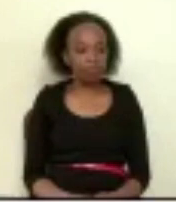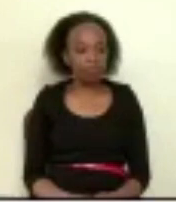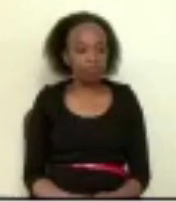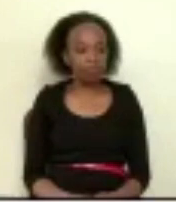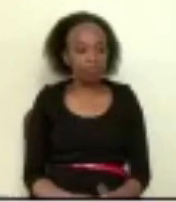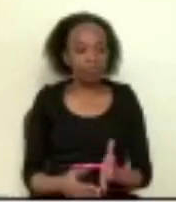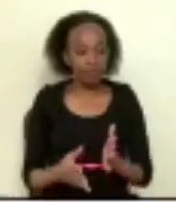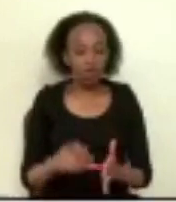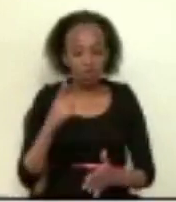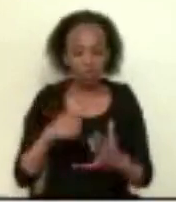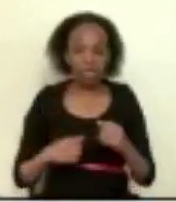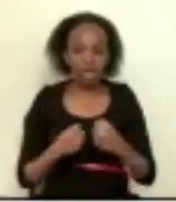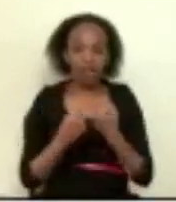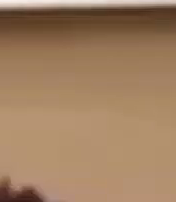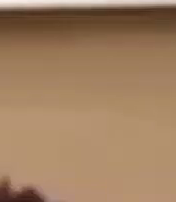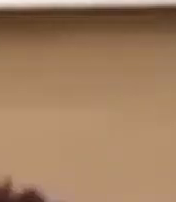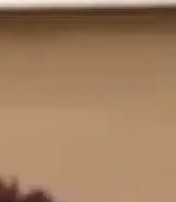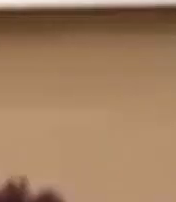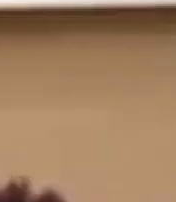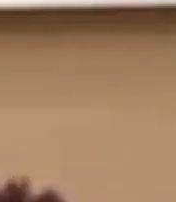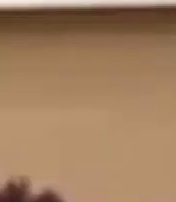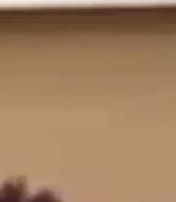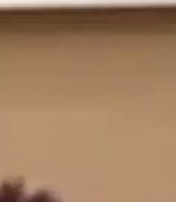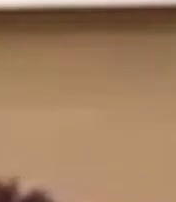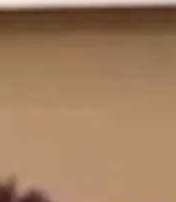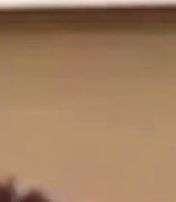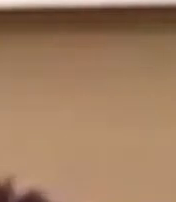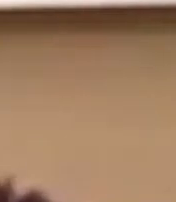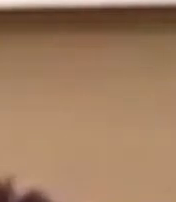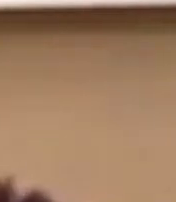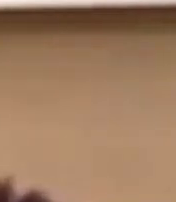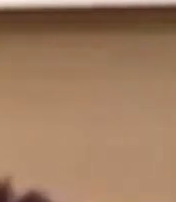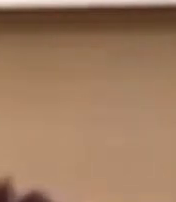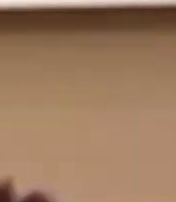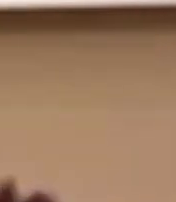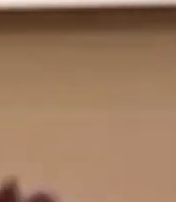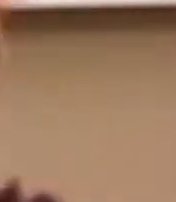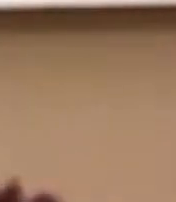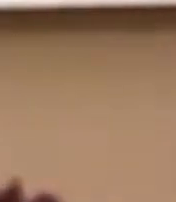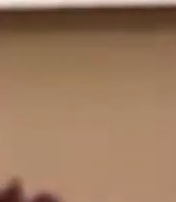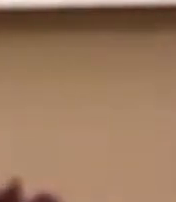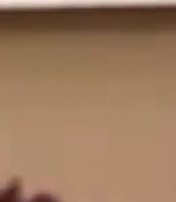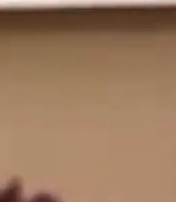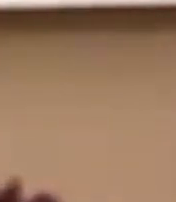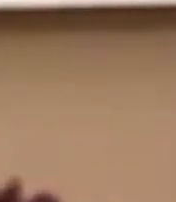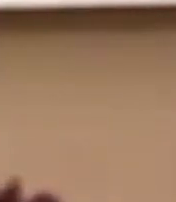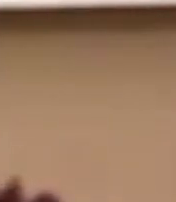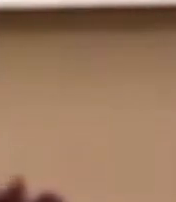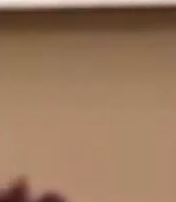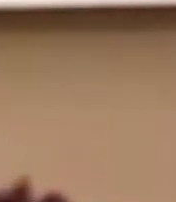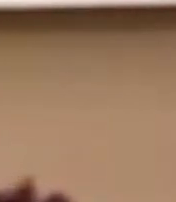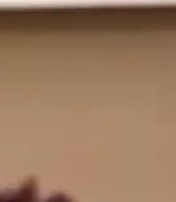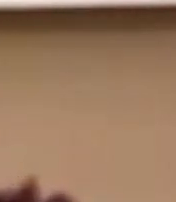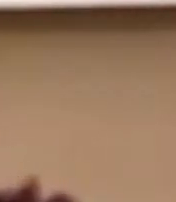So what happened in South Africa, you know that in July 2021, South Africa saw its